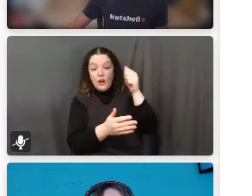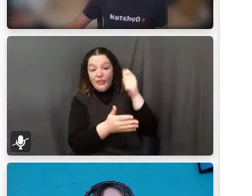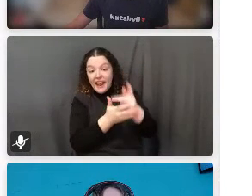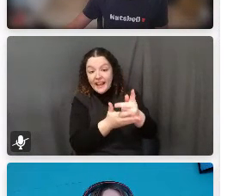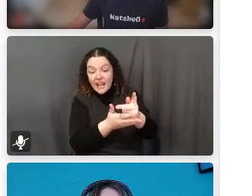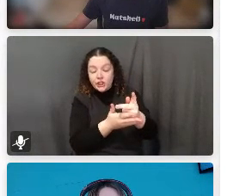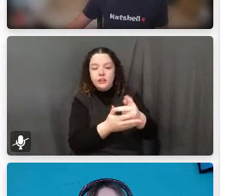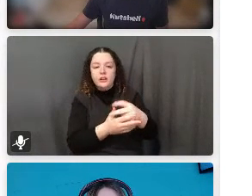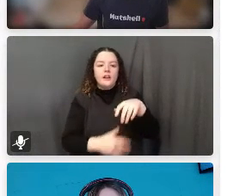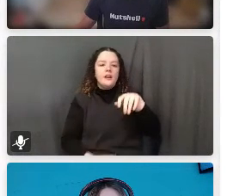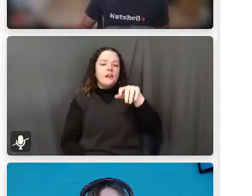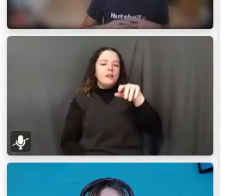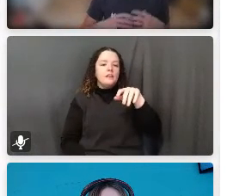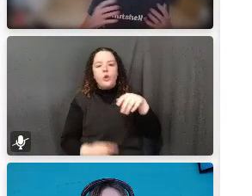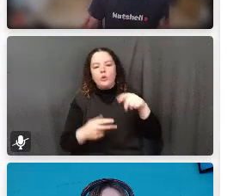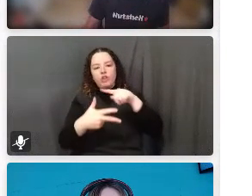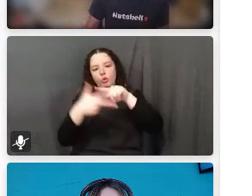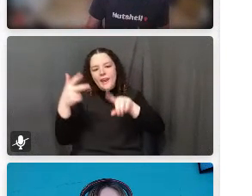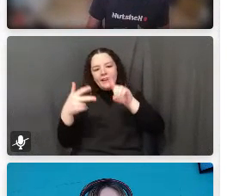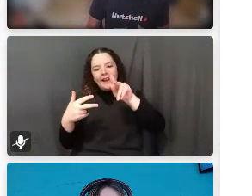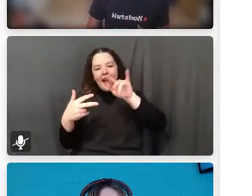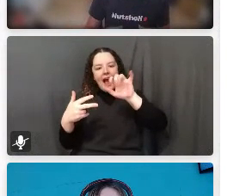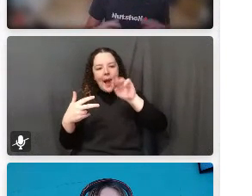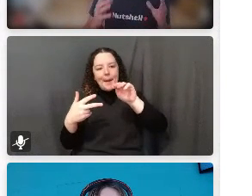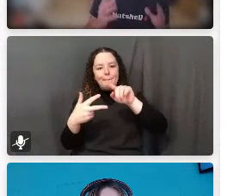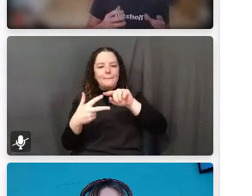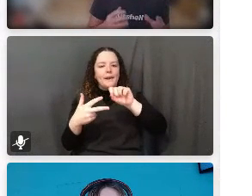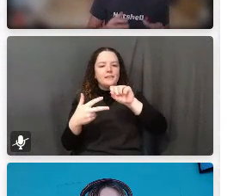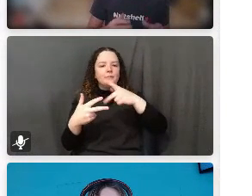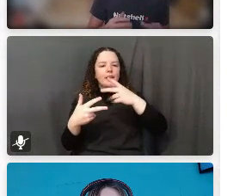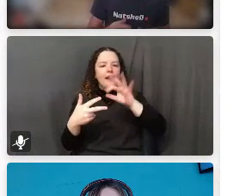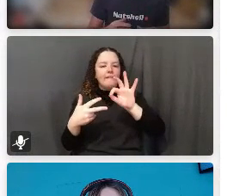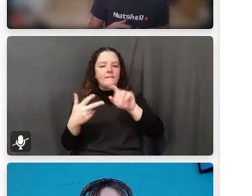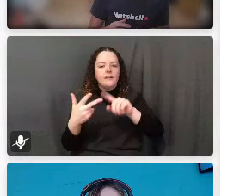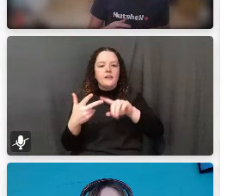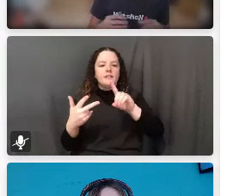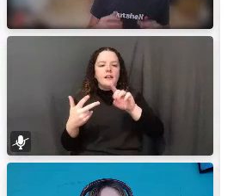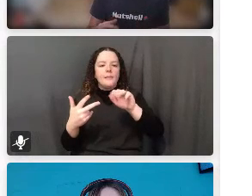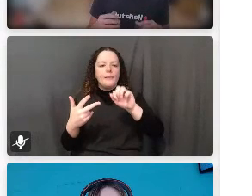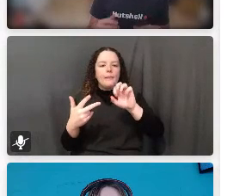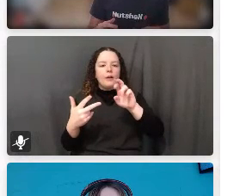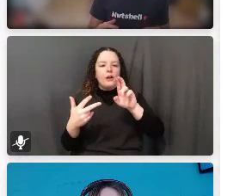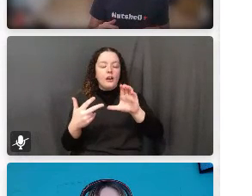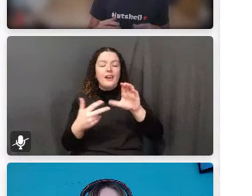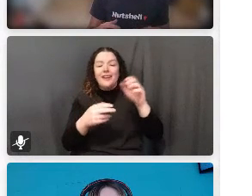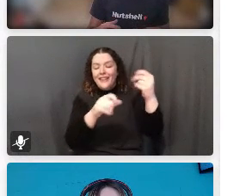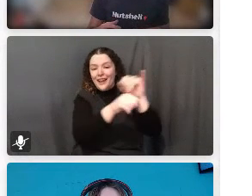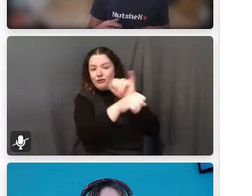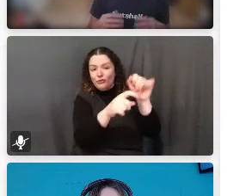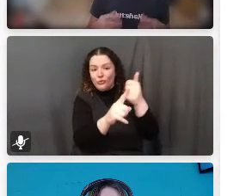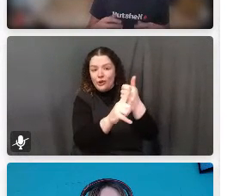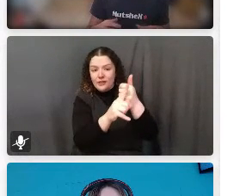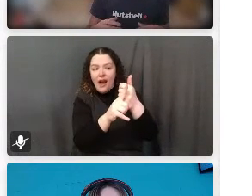DMARC records, there was a recent update in the industry that made this a lot more important. And Nutshell support has been trained